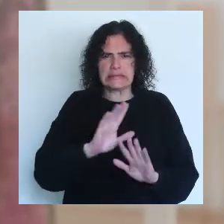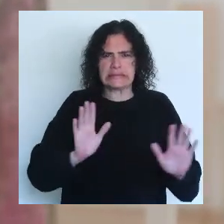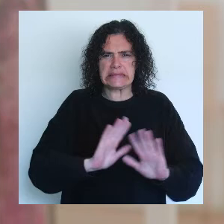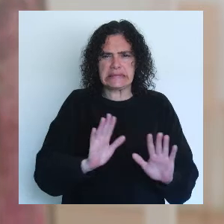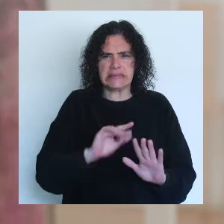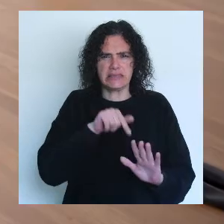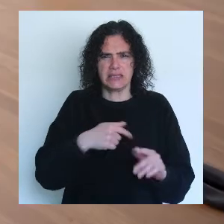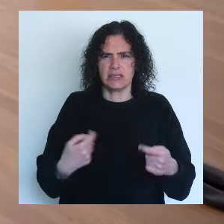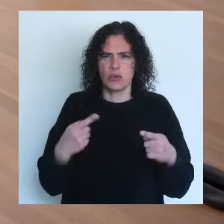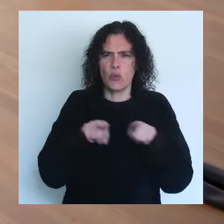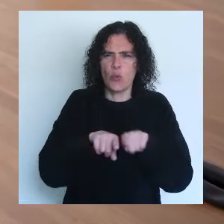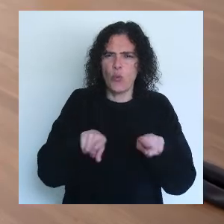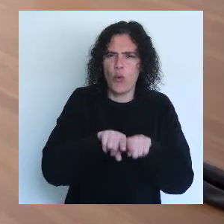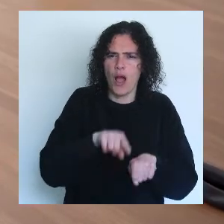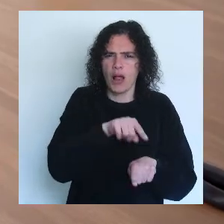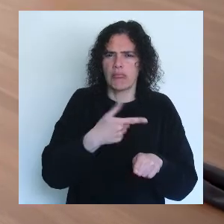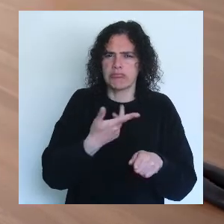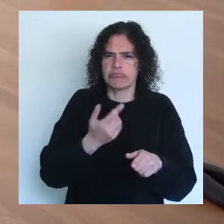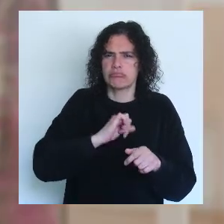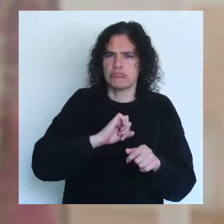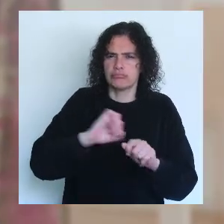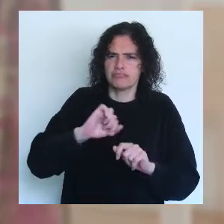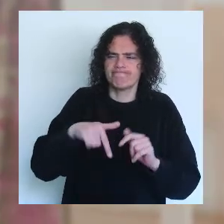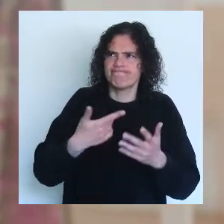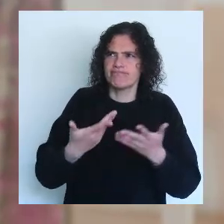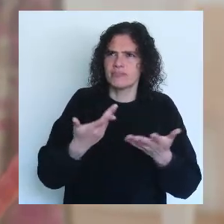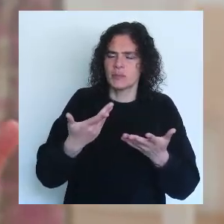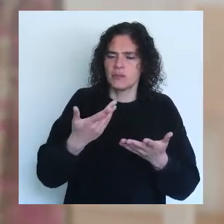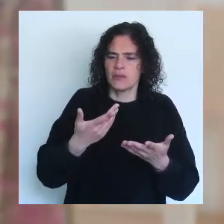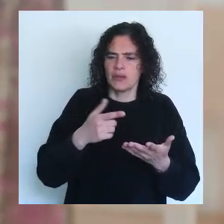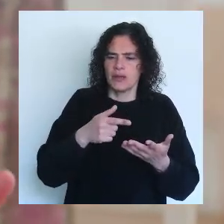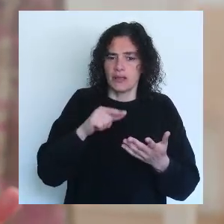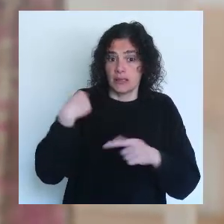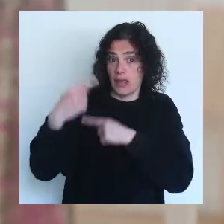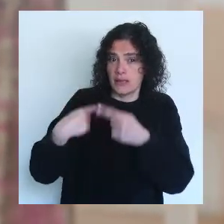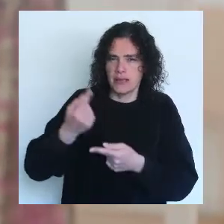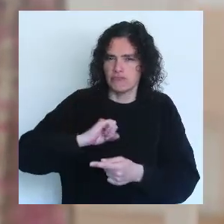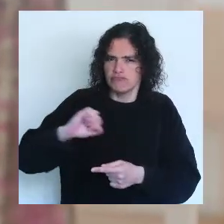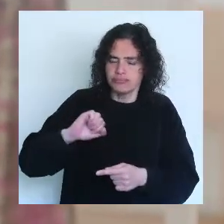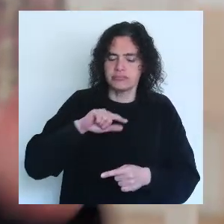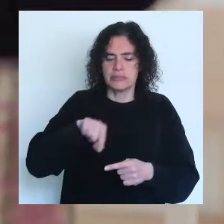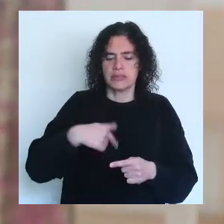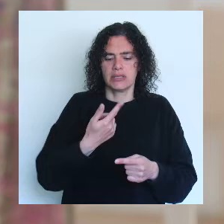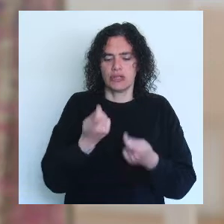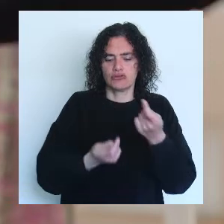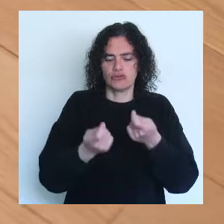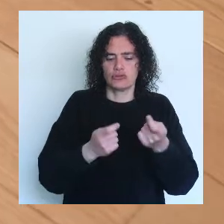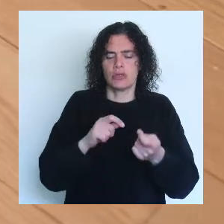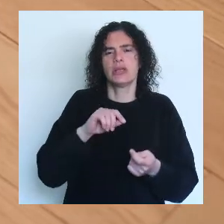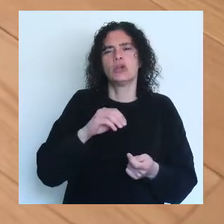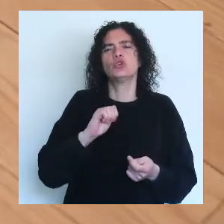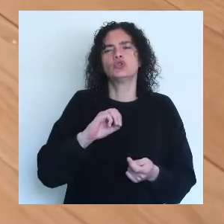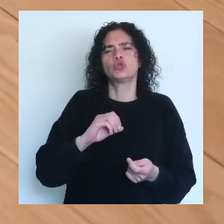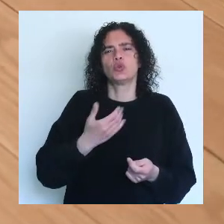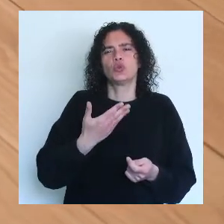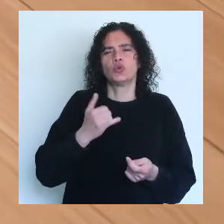which doesn't echo or react pushed against this tradition. And here with this piece by